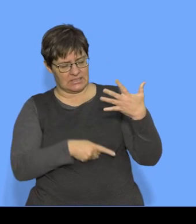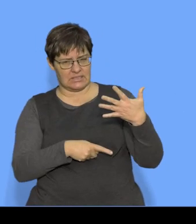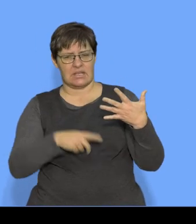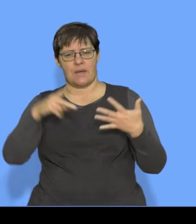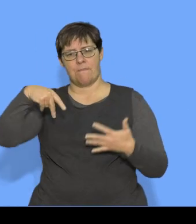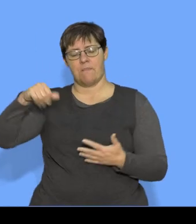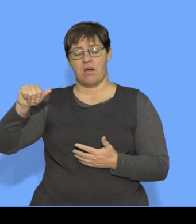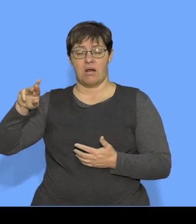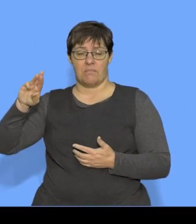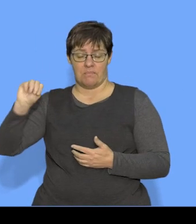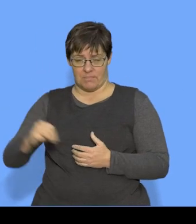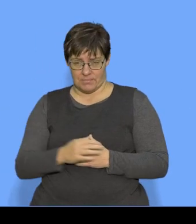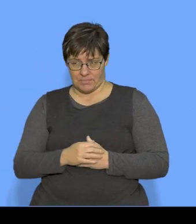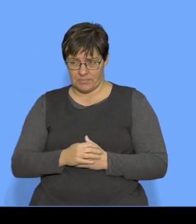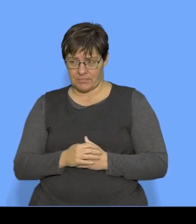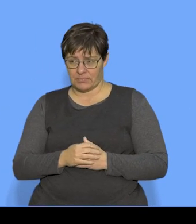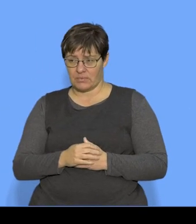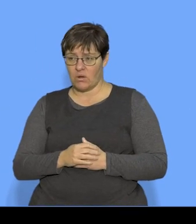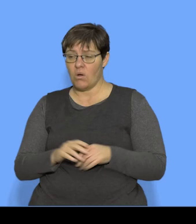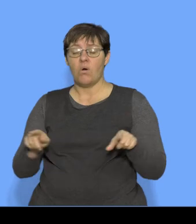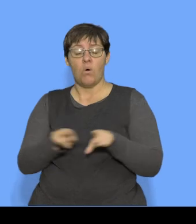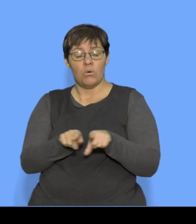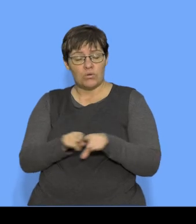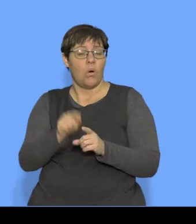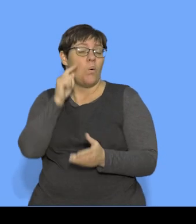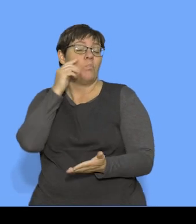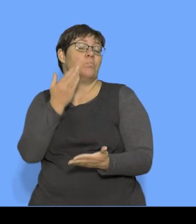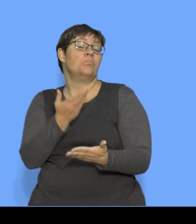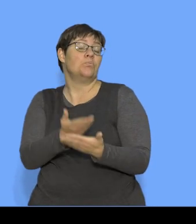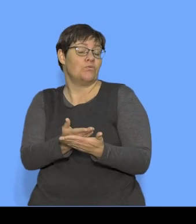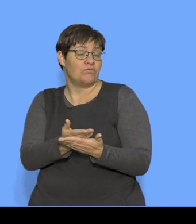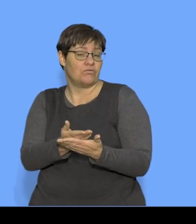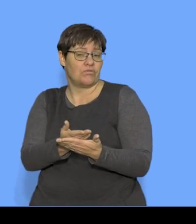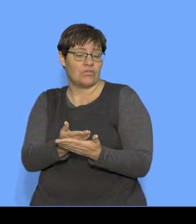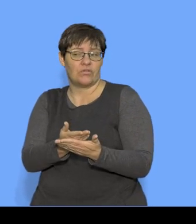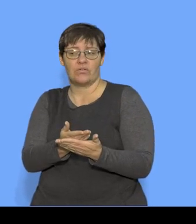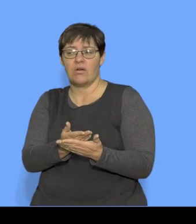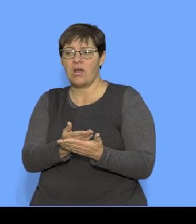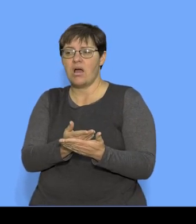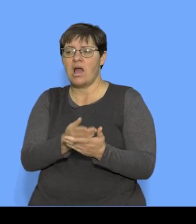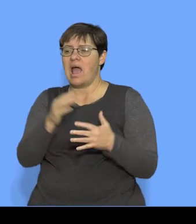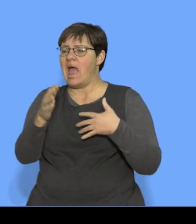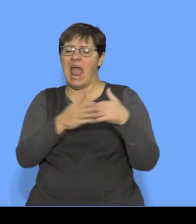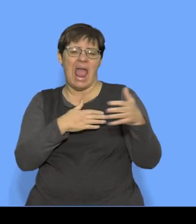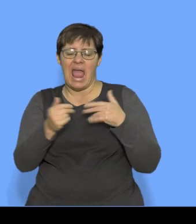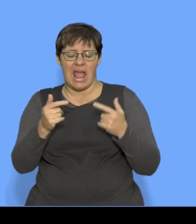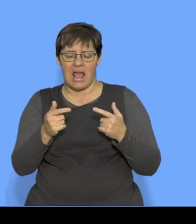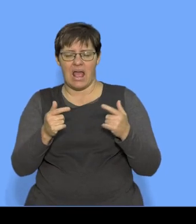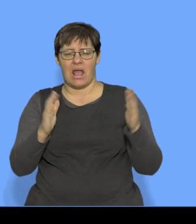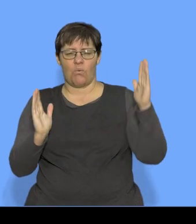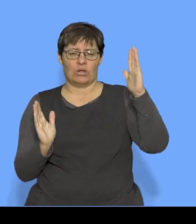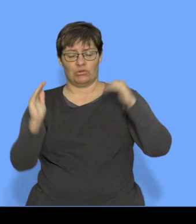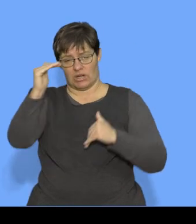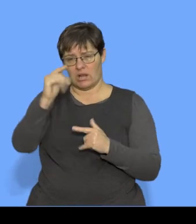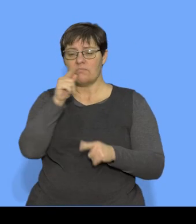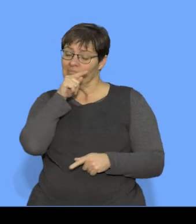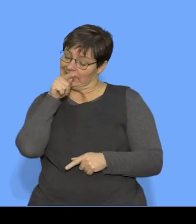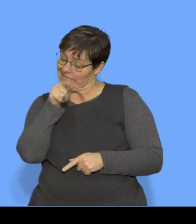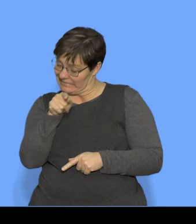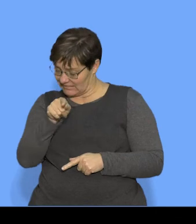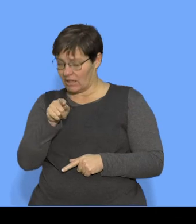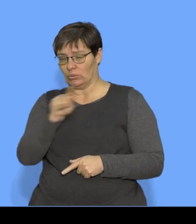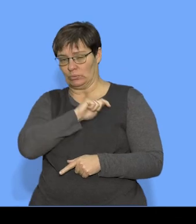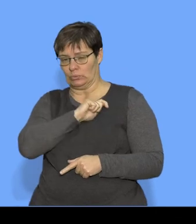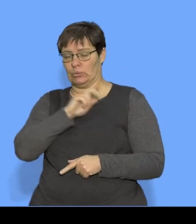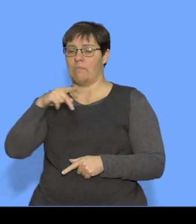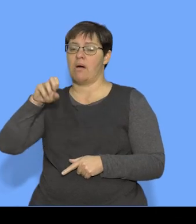the properties of a parallelogram. You also need to know how to prove a random quadrilateral to